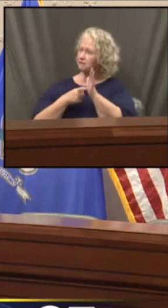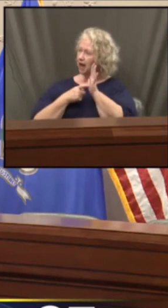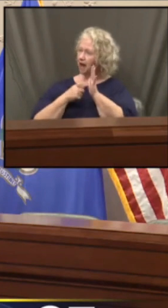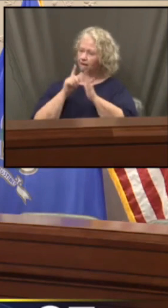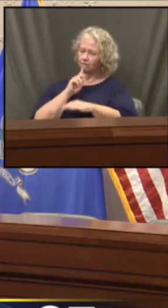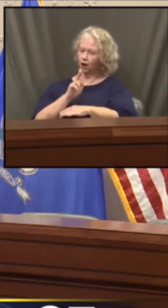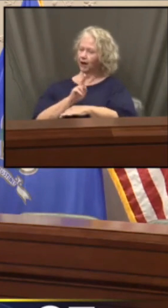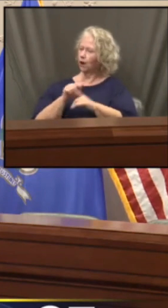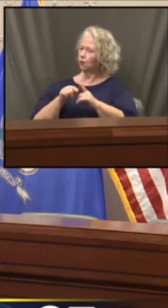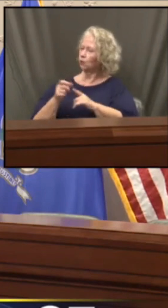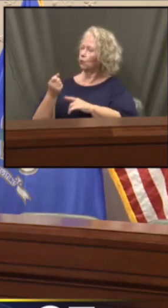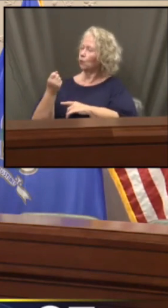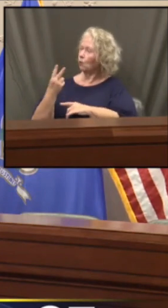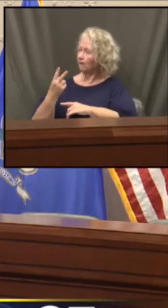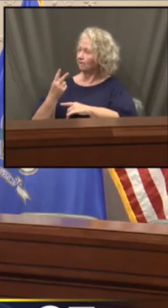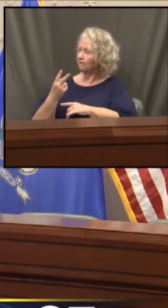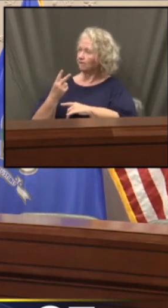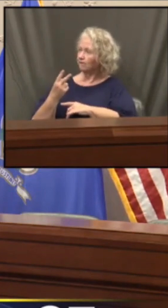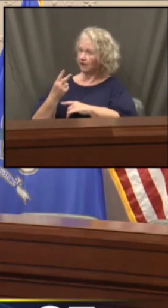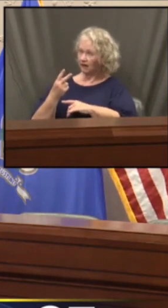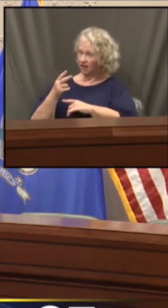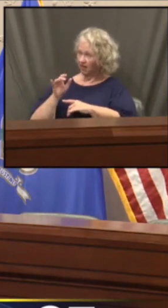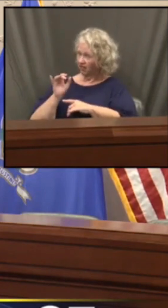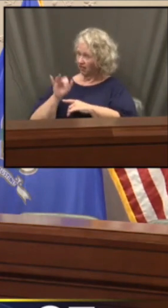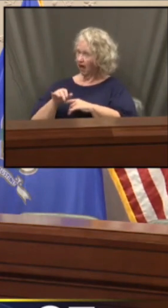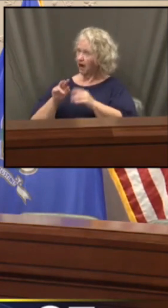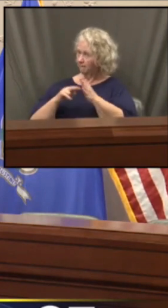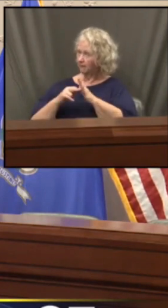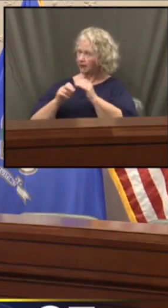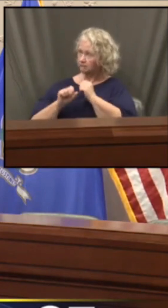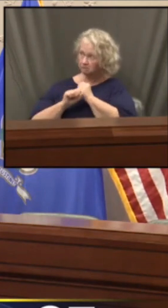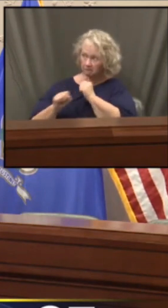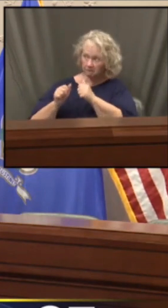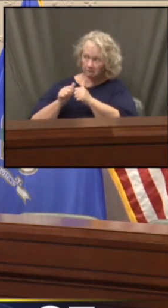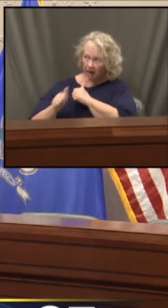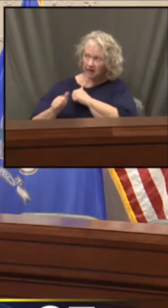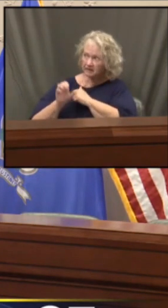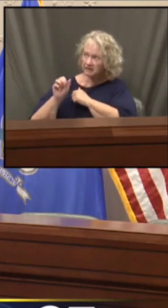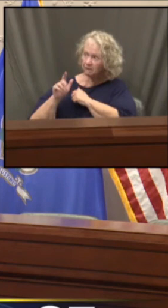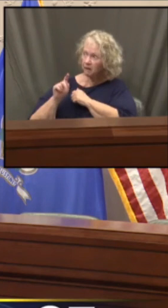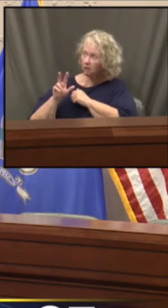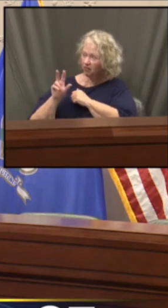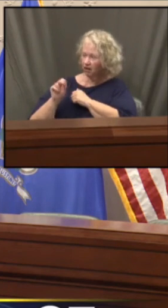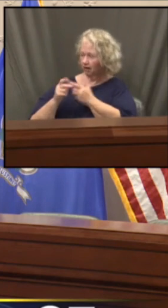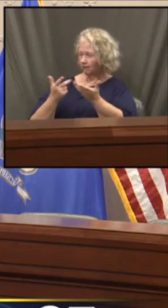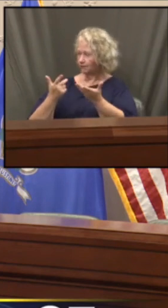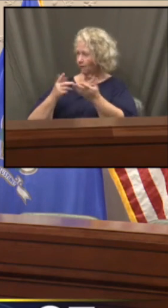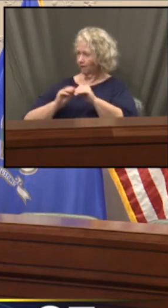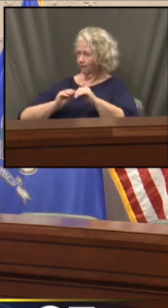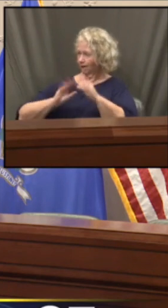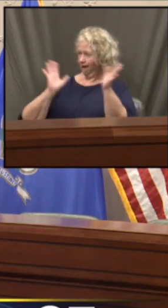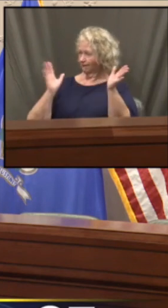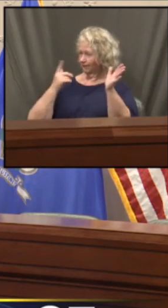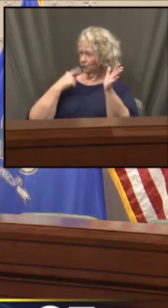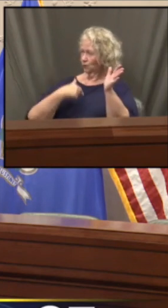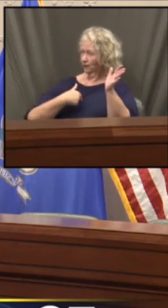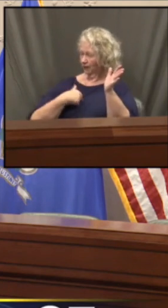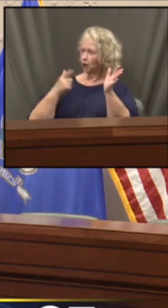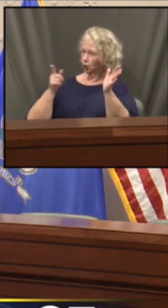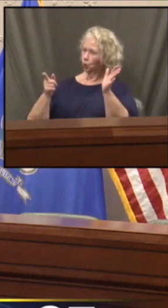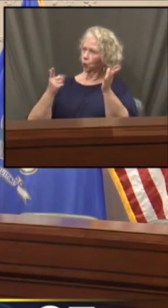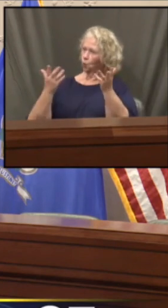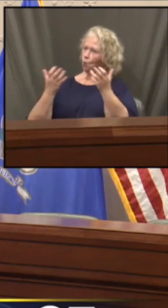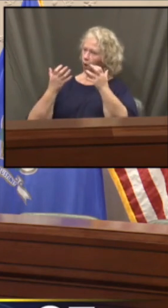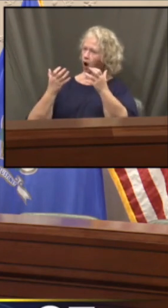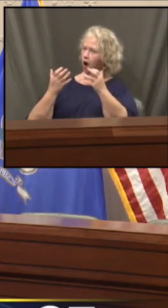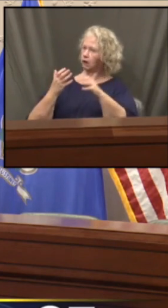through 12 that would also require an extension. So again, is there any doubt whatsoever that you are going to be